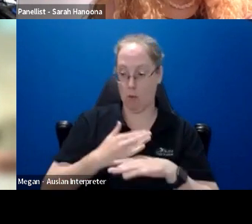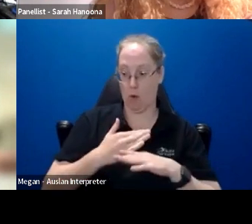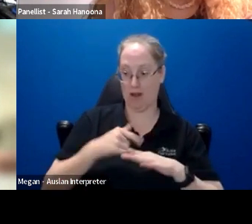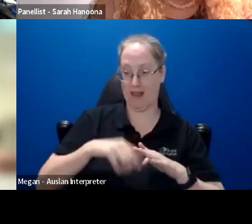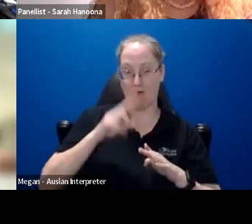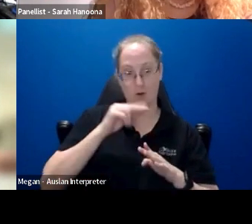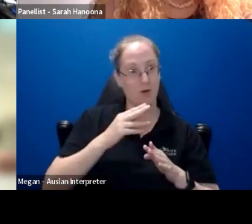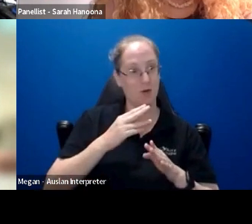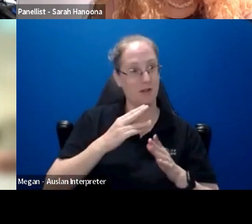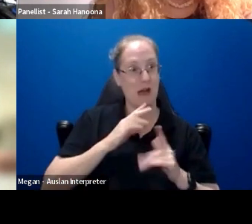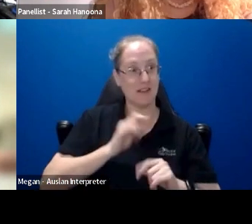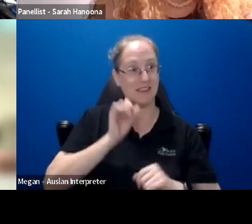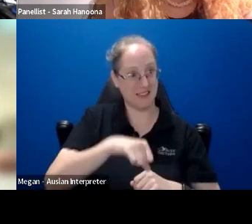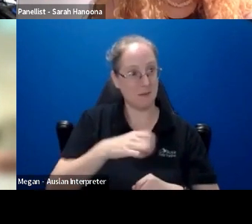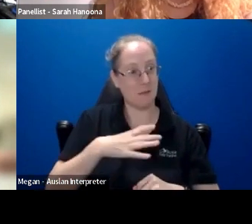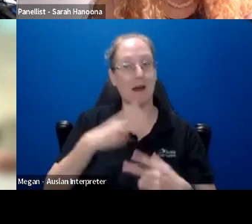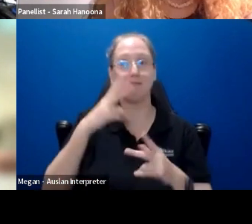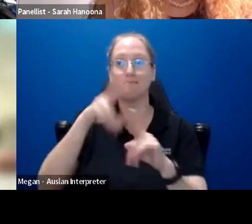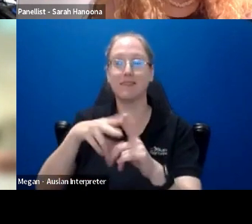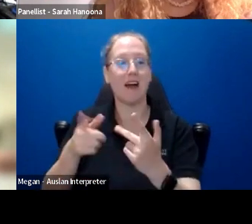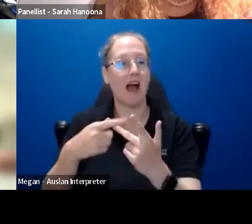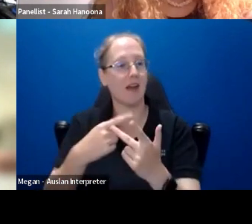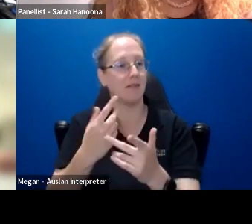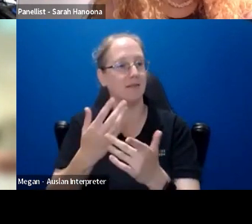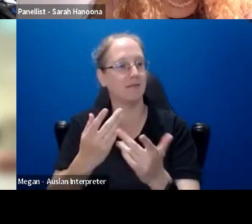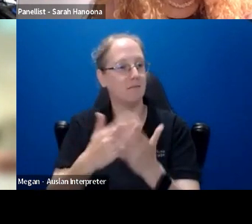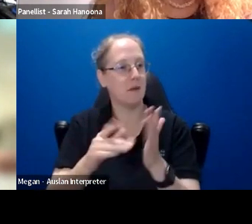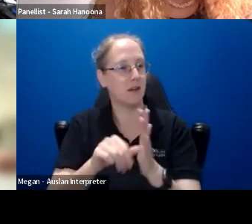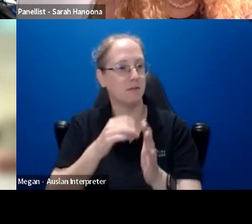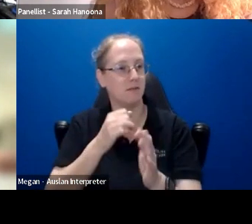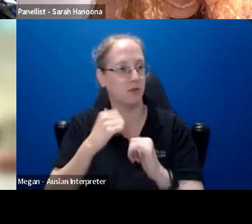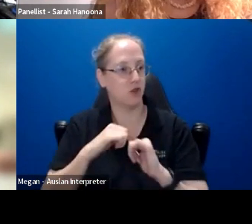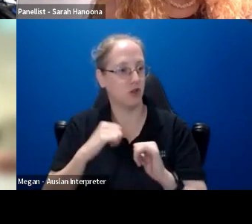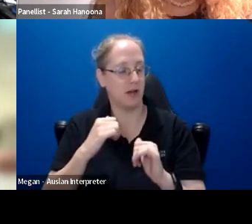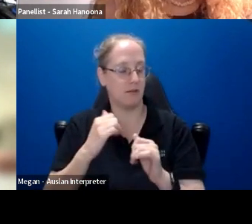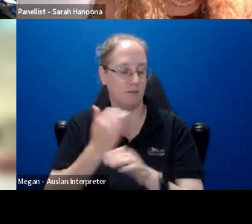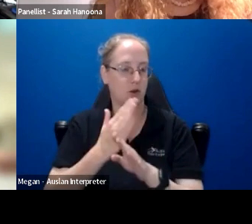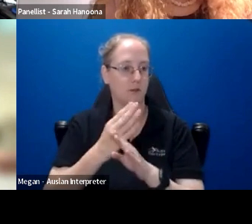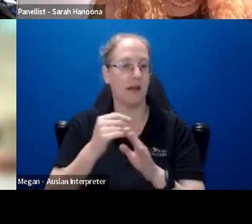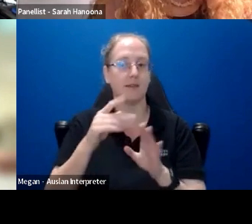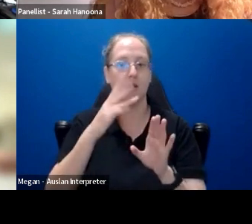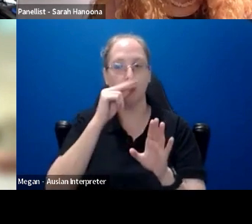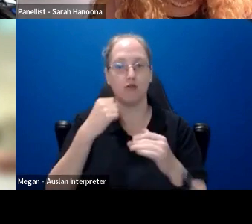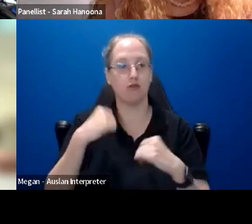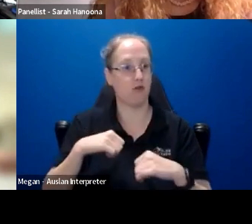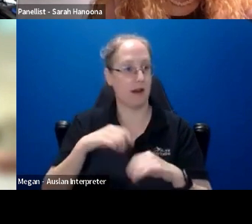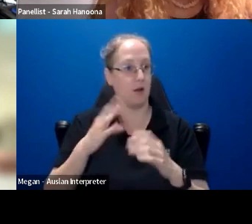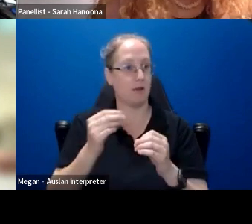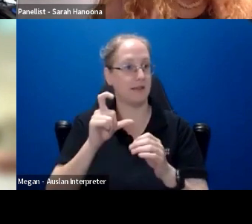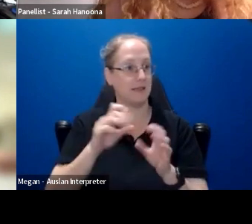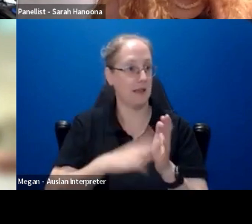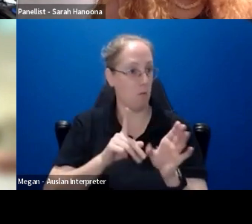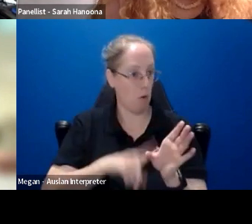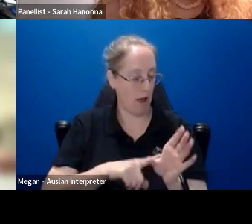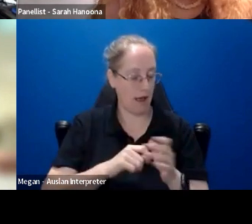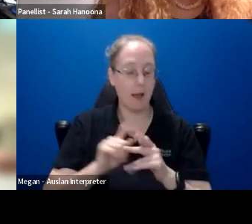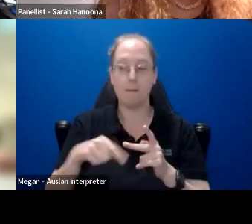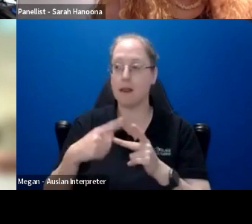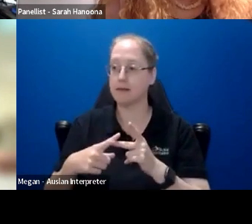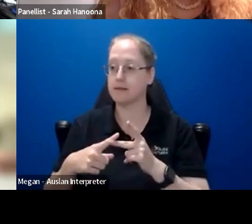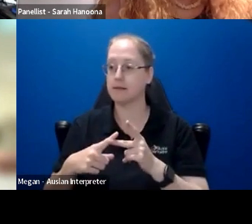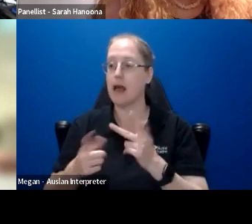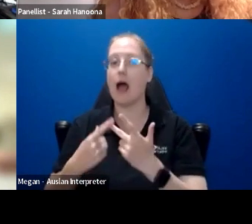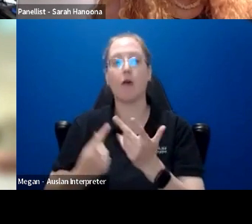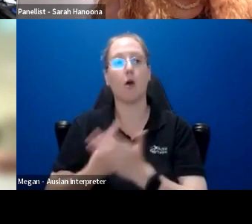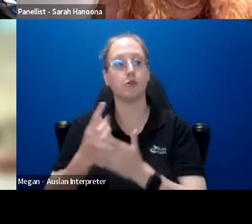get my new job as a part-time job as a youth trainee with the CMY. And I also get another